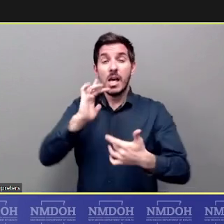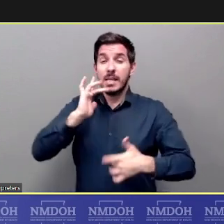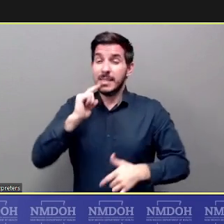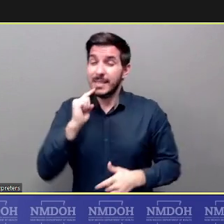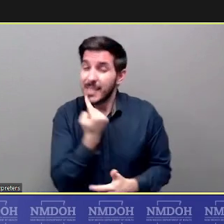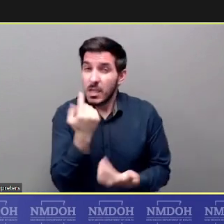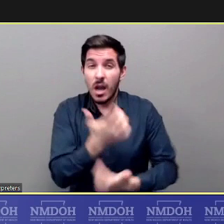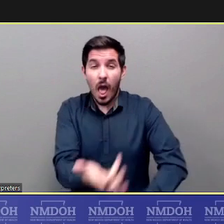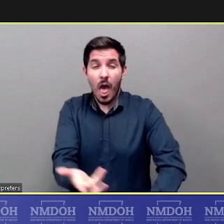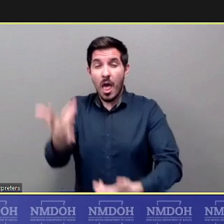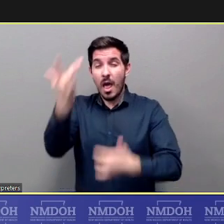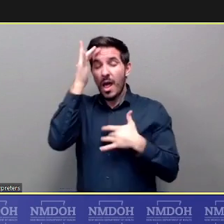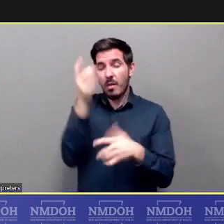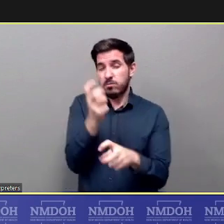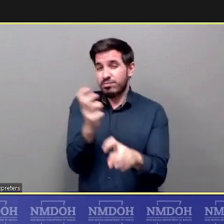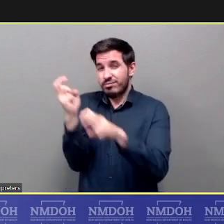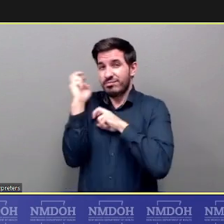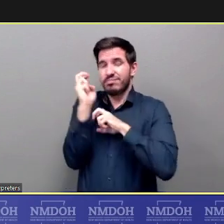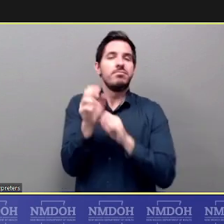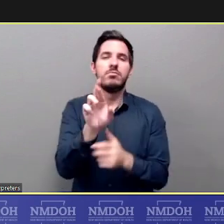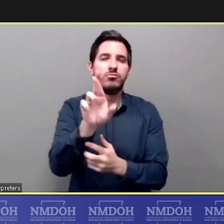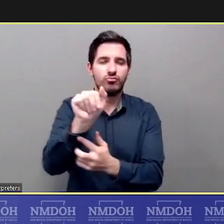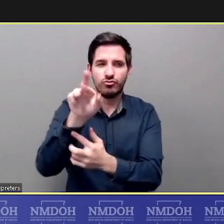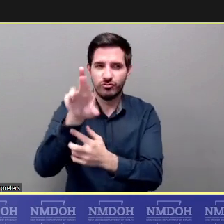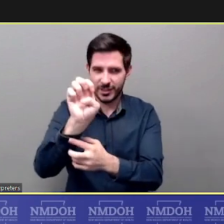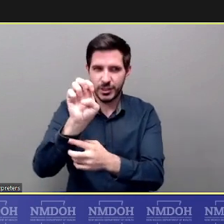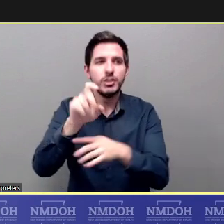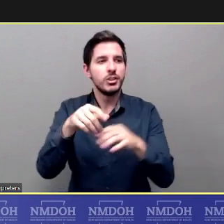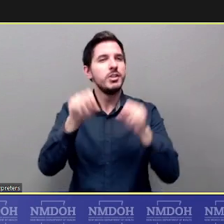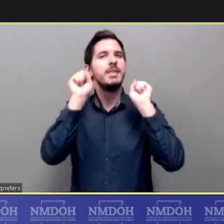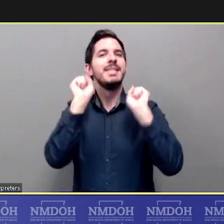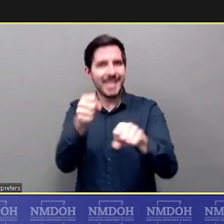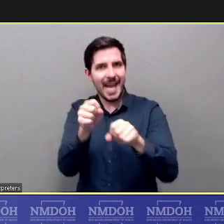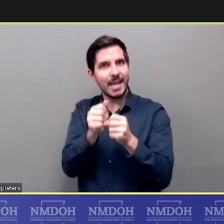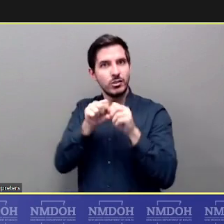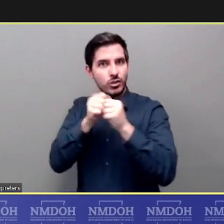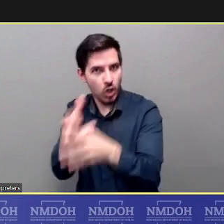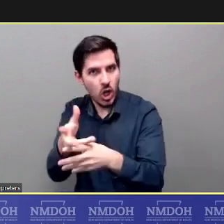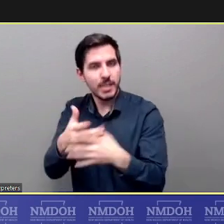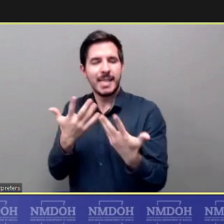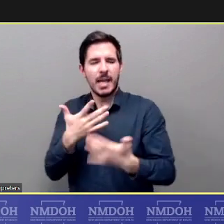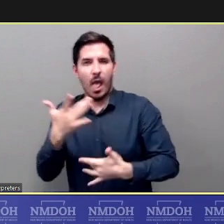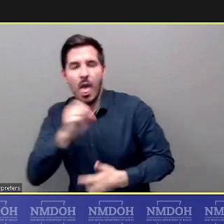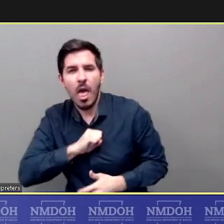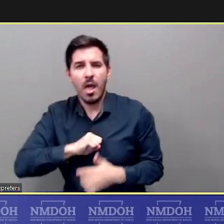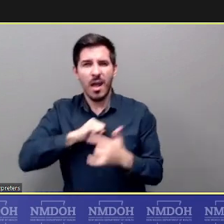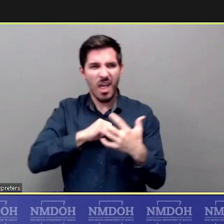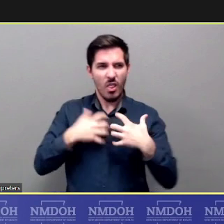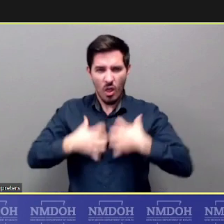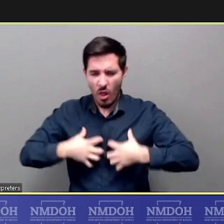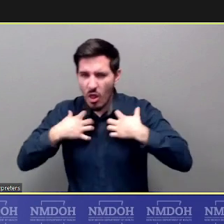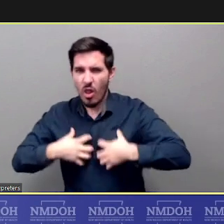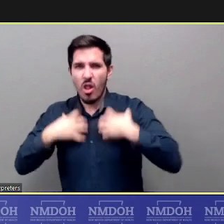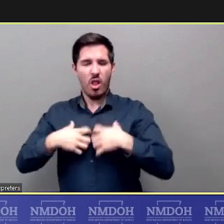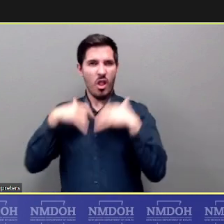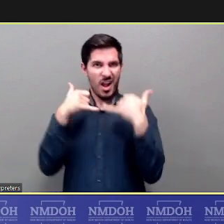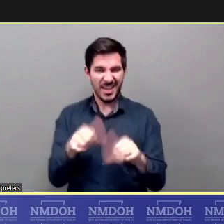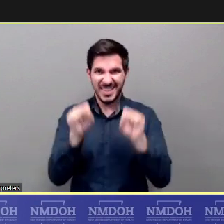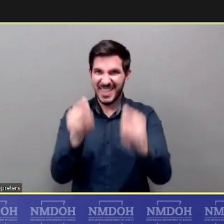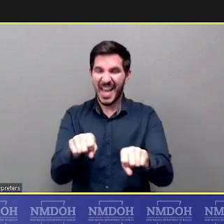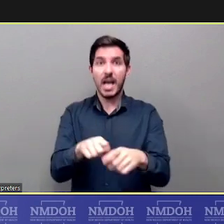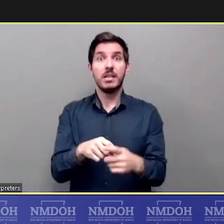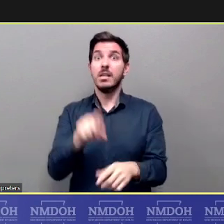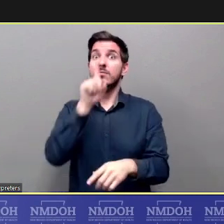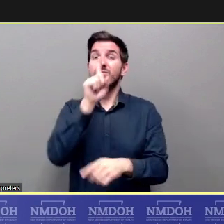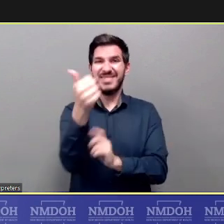results in hospitalization or death. Once again, it spreads through close physical contact between 2 people, and anybody can